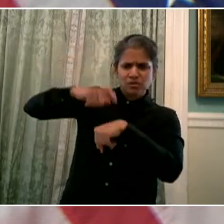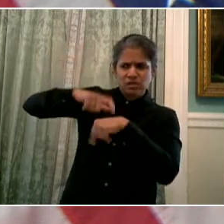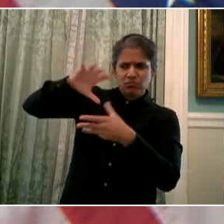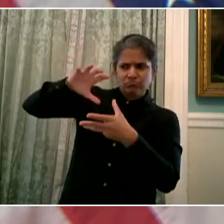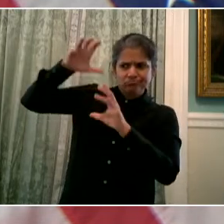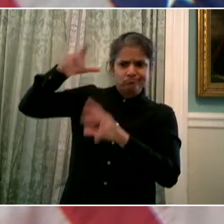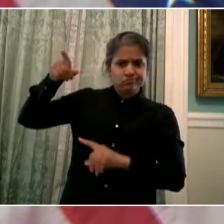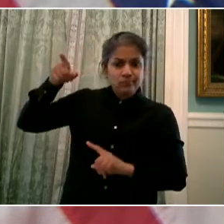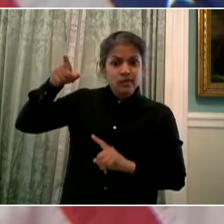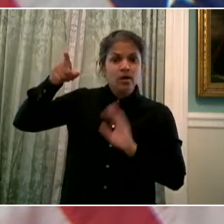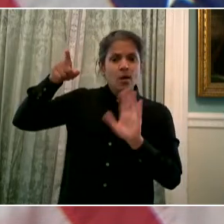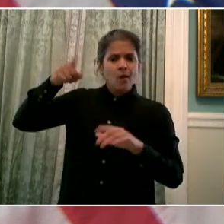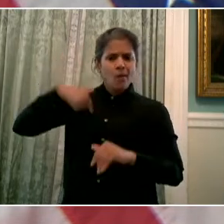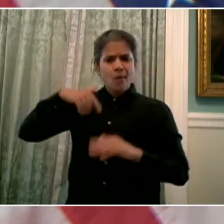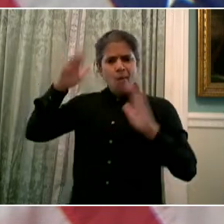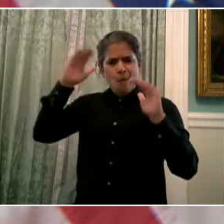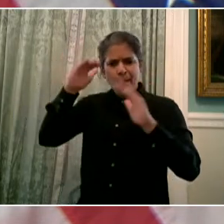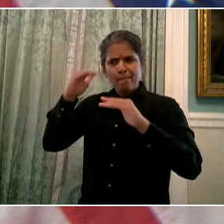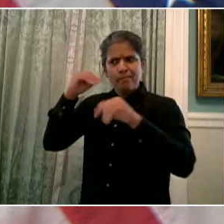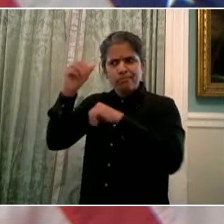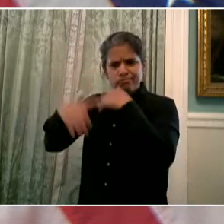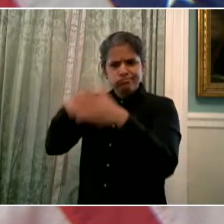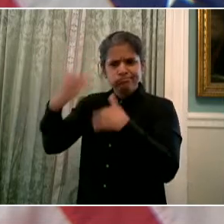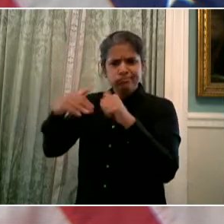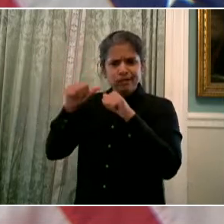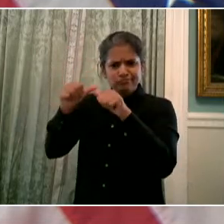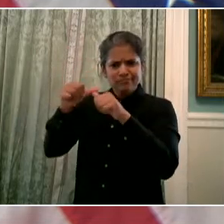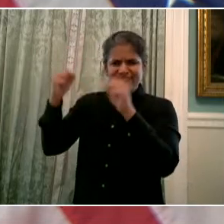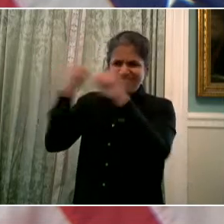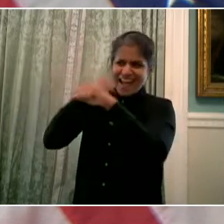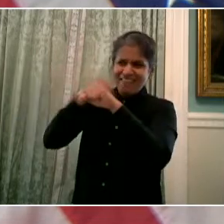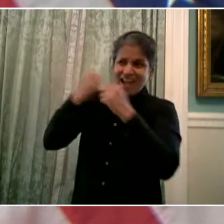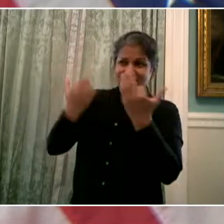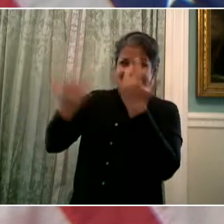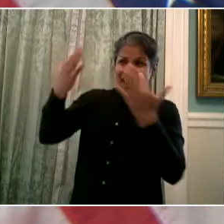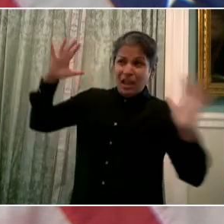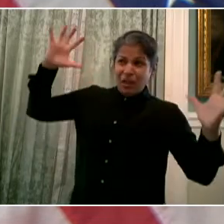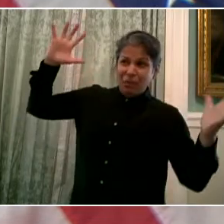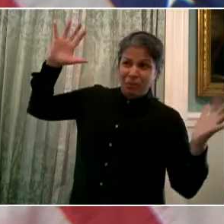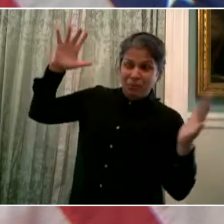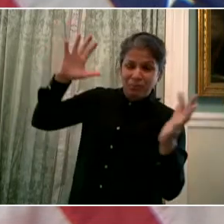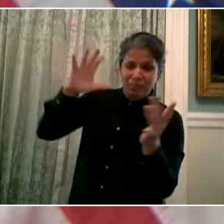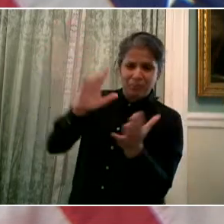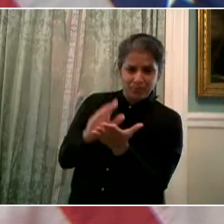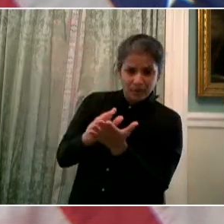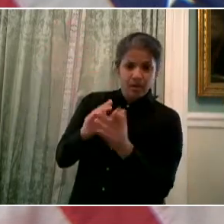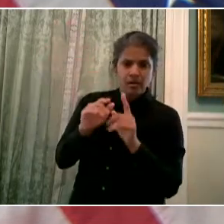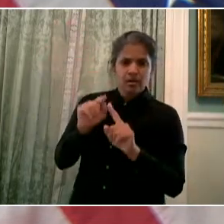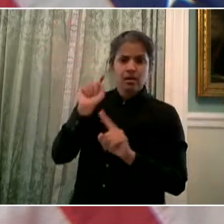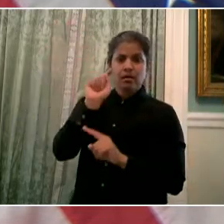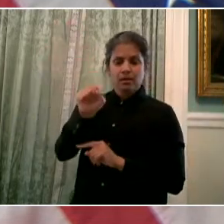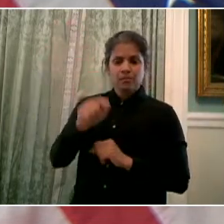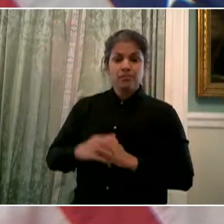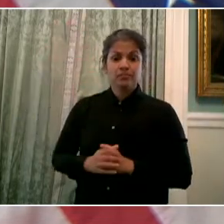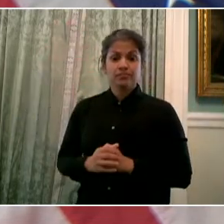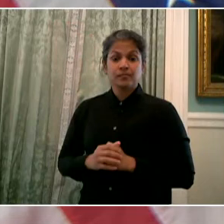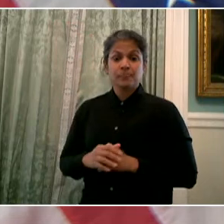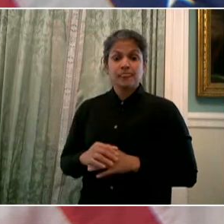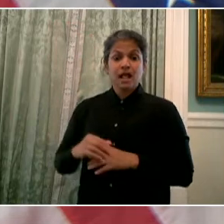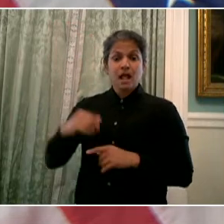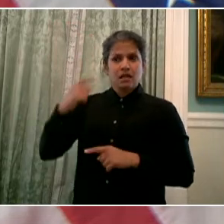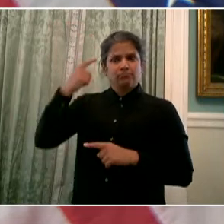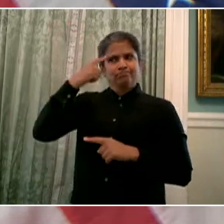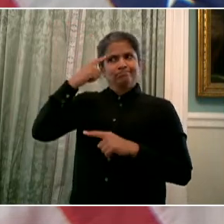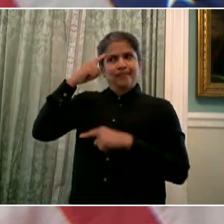and we are thinking of them. I also just want to say, excuse me, how proud I am of our team, not only at New York City Emergency Management, but